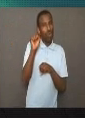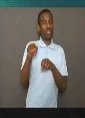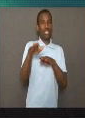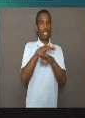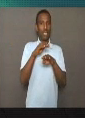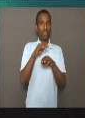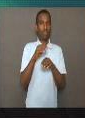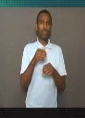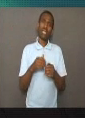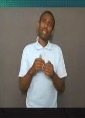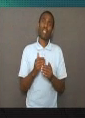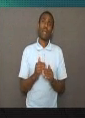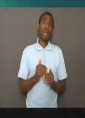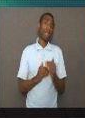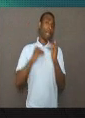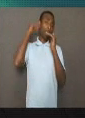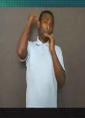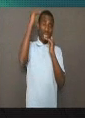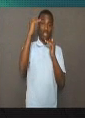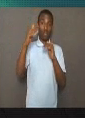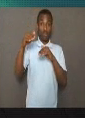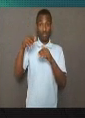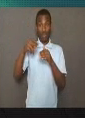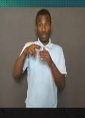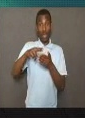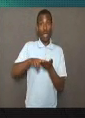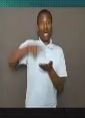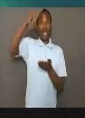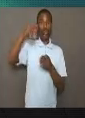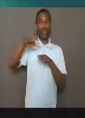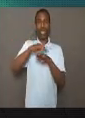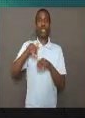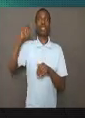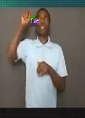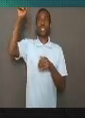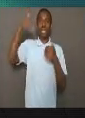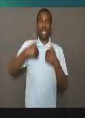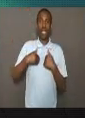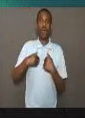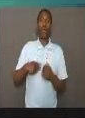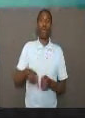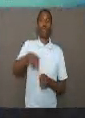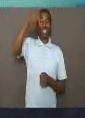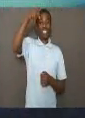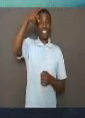energy is all stored as potential energy.